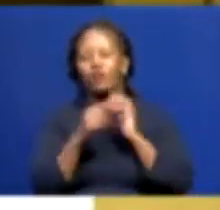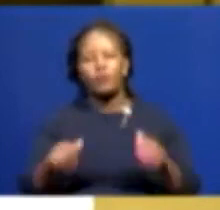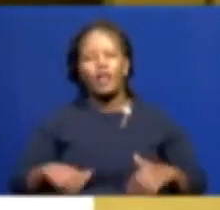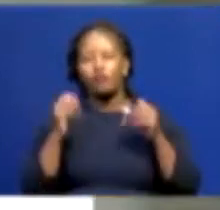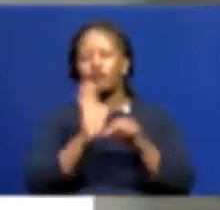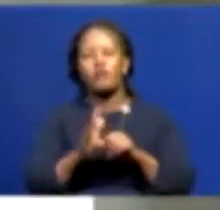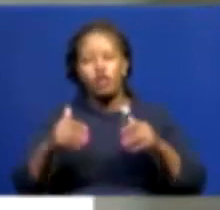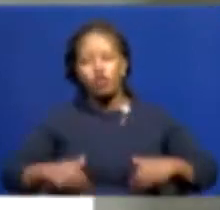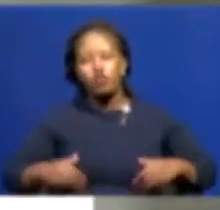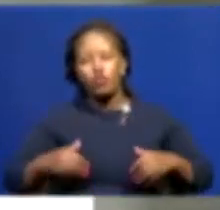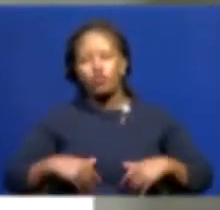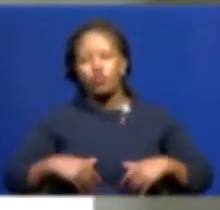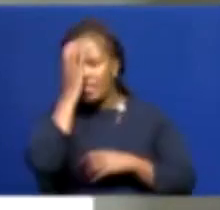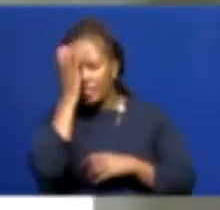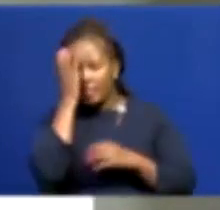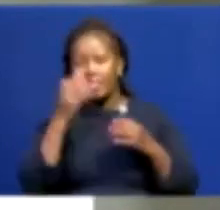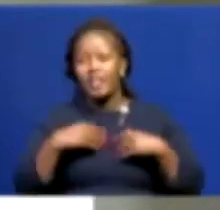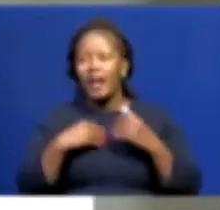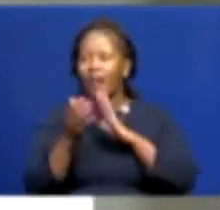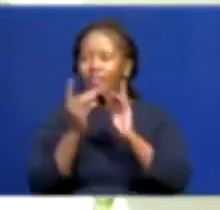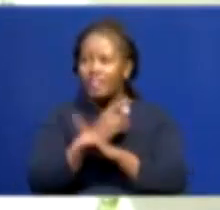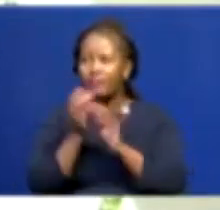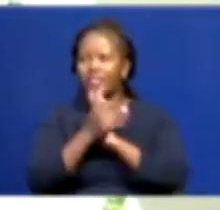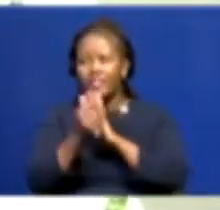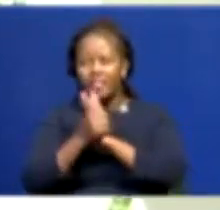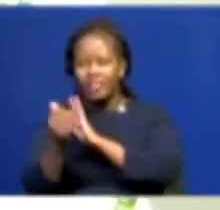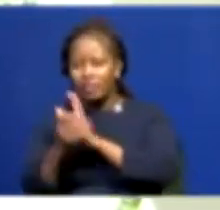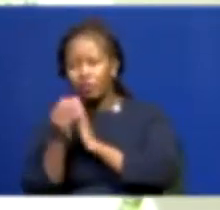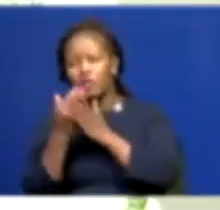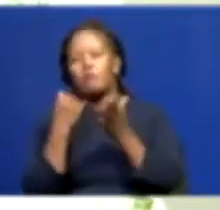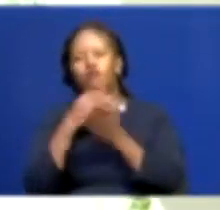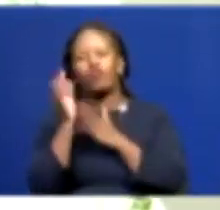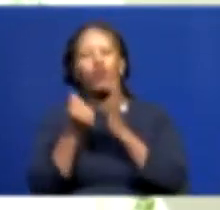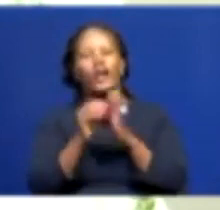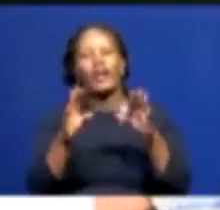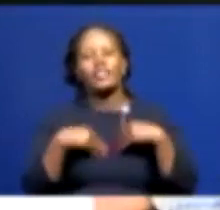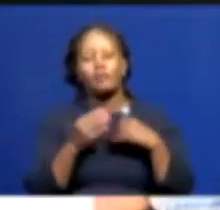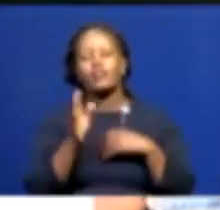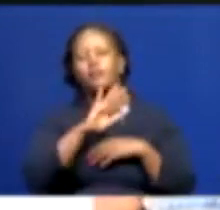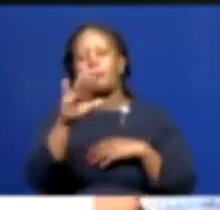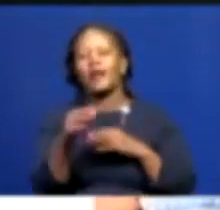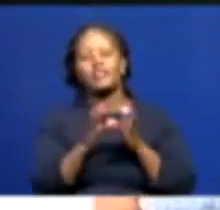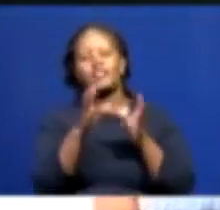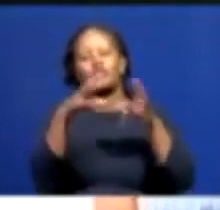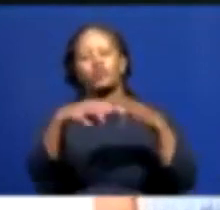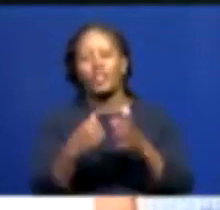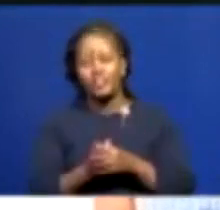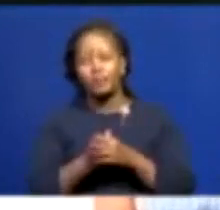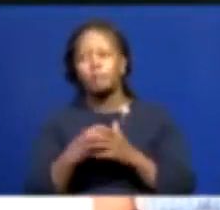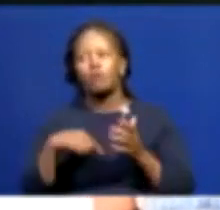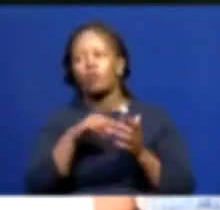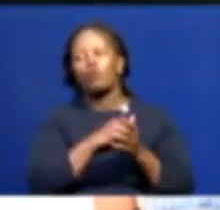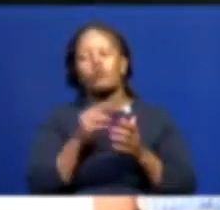in Israel by offering them skills before they are integrated back into the community. Kind of treatment that is